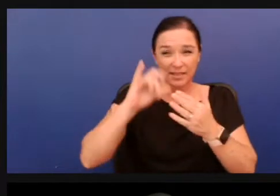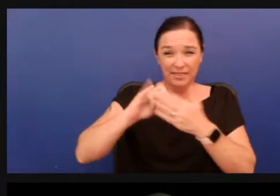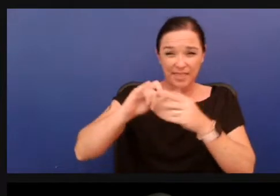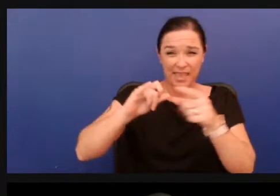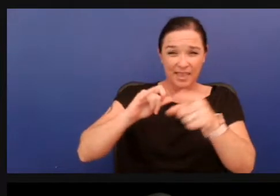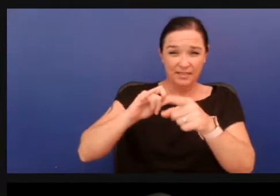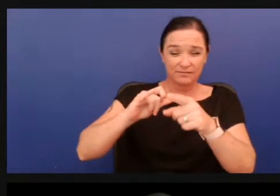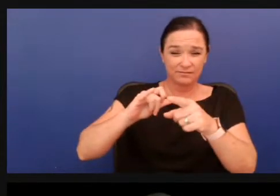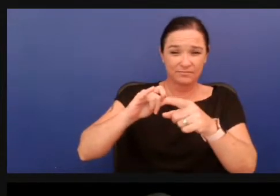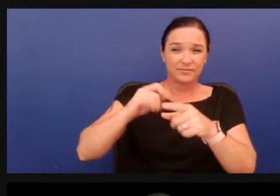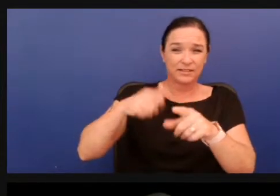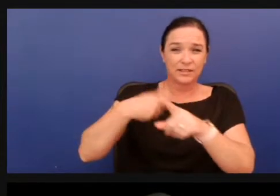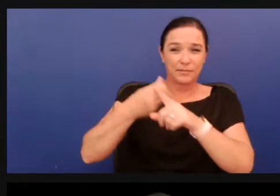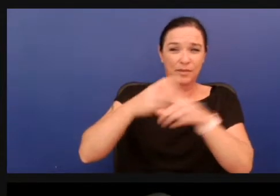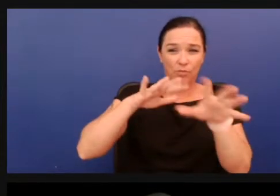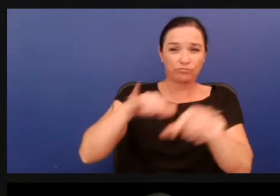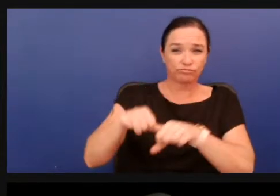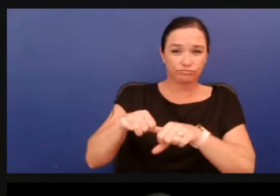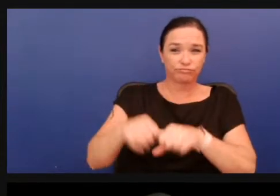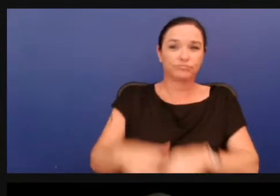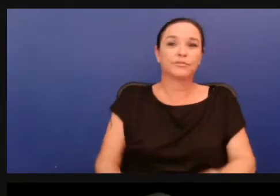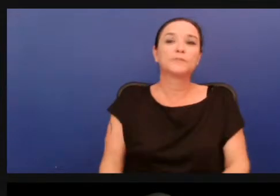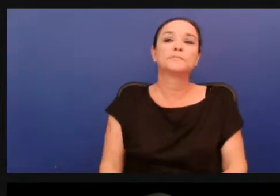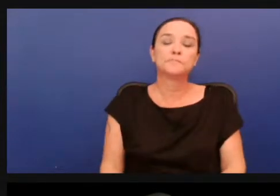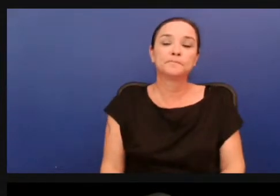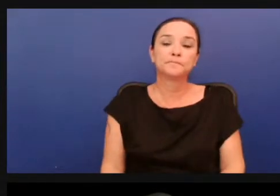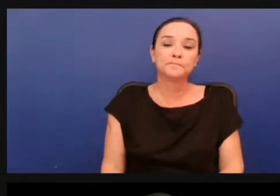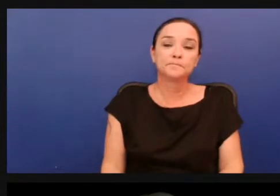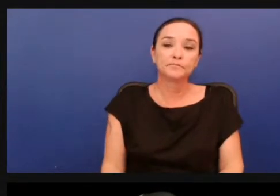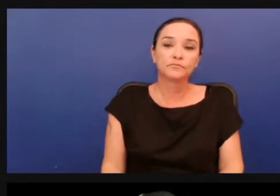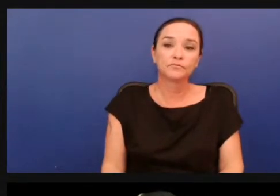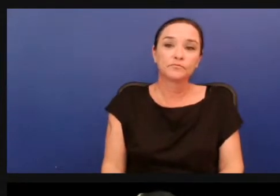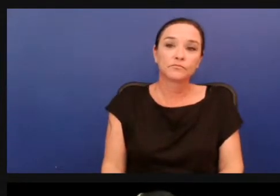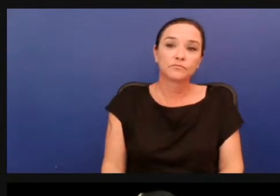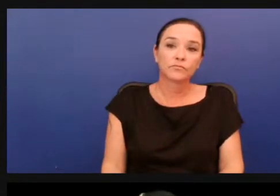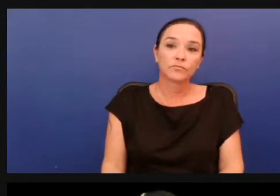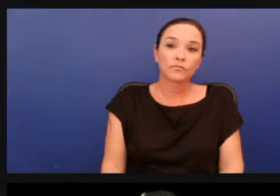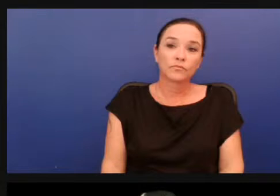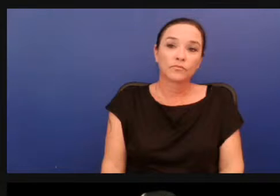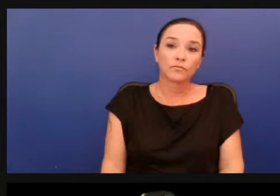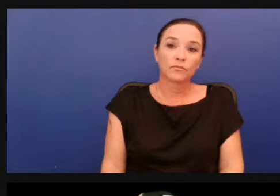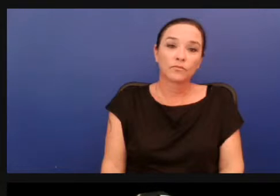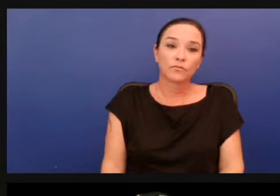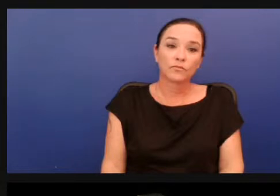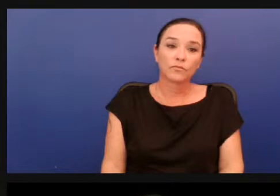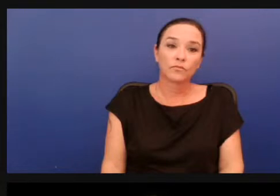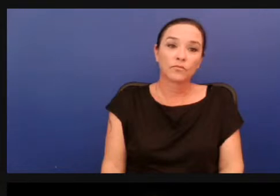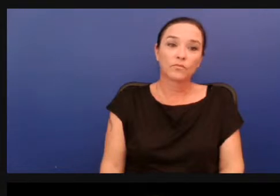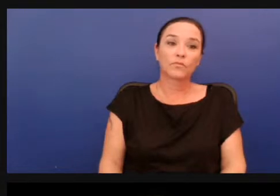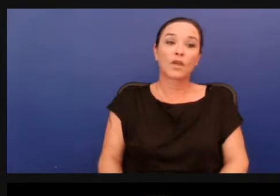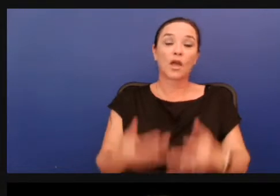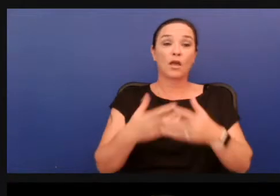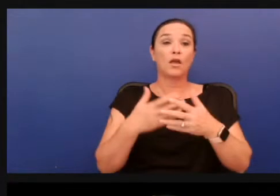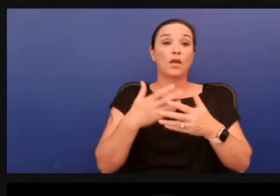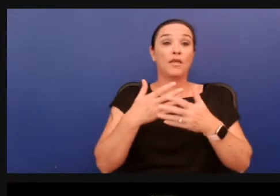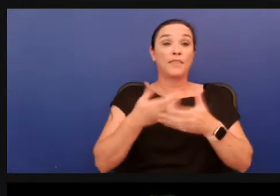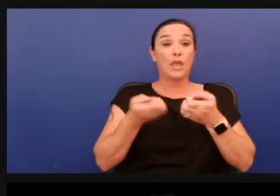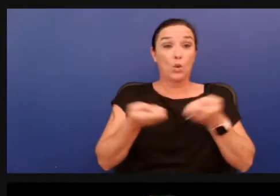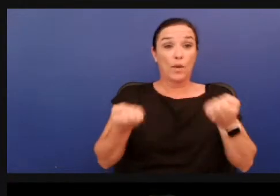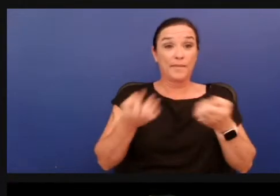all through here, right? A lot of that stuff that was in a tower, the webcams that got taken